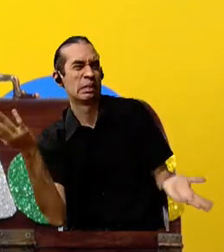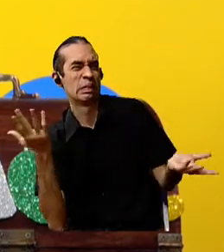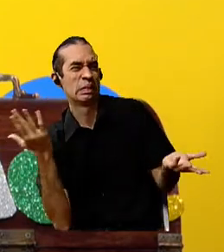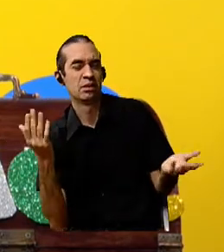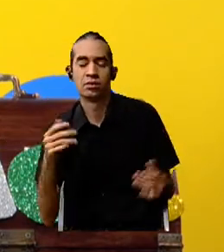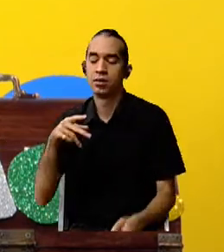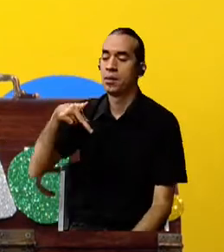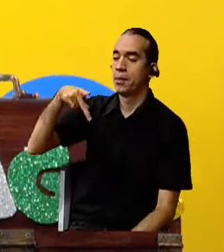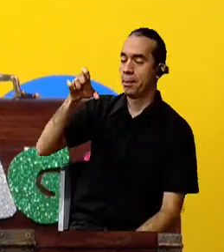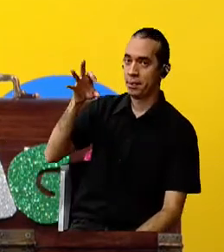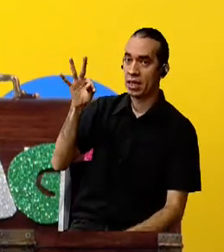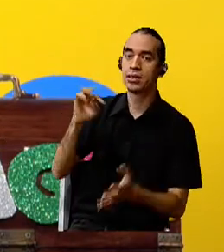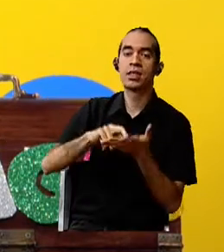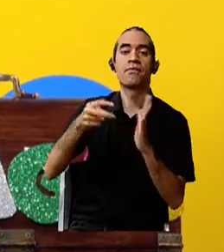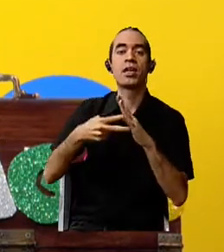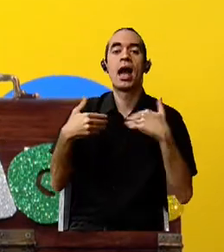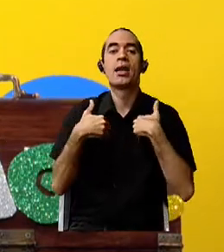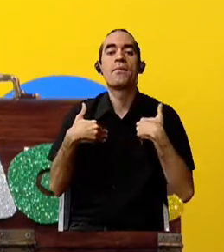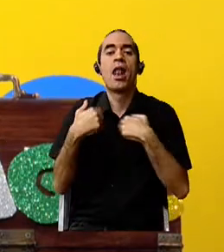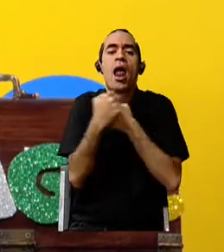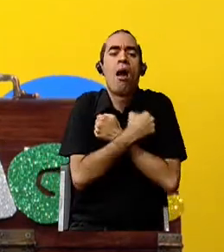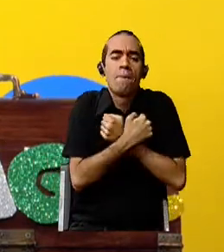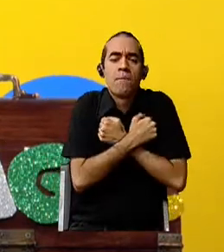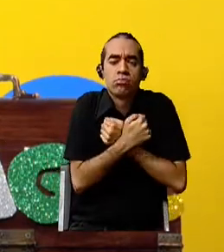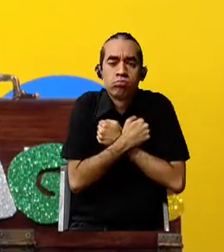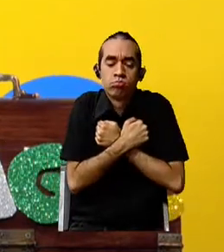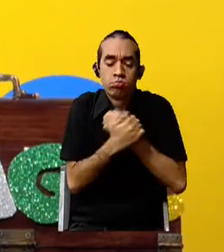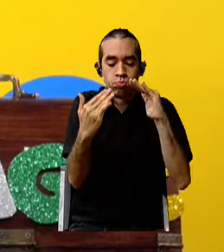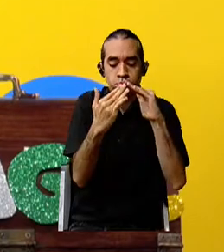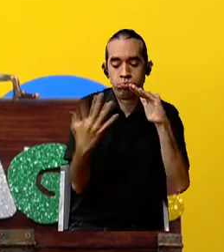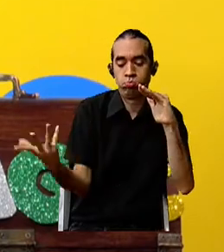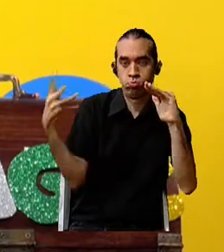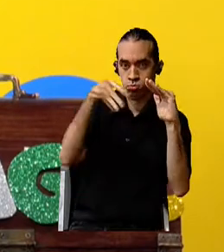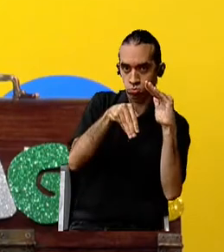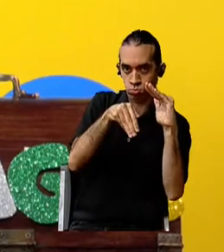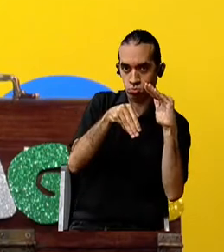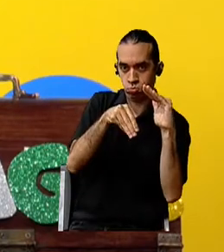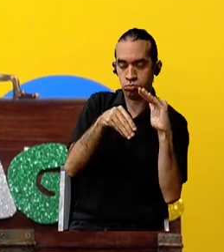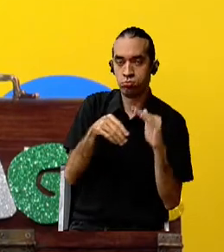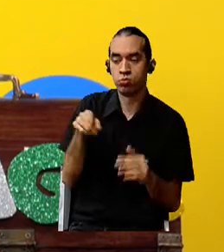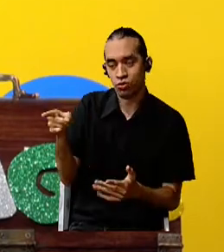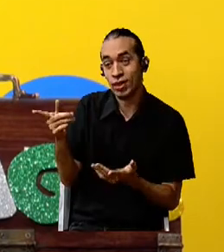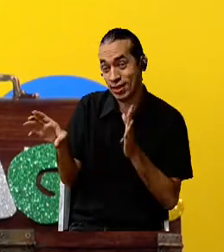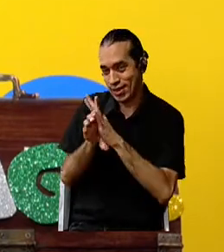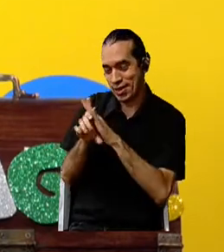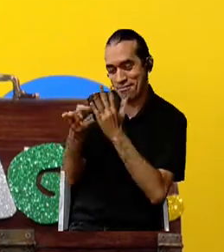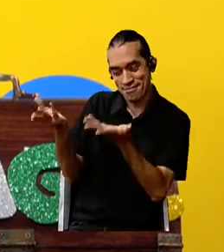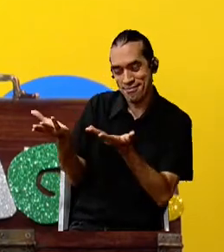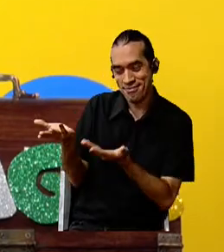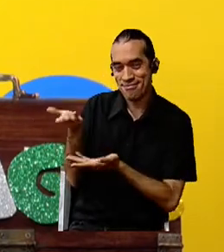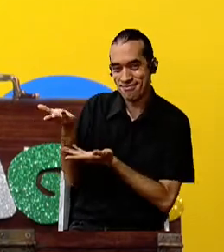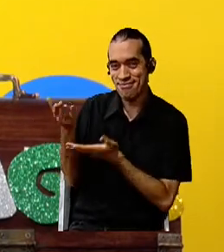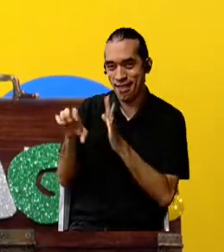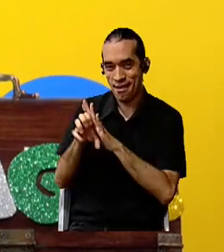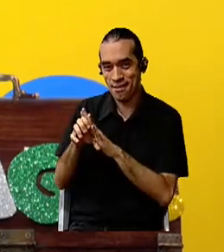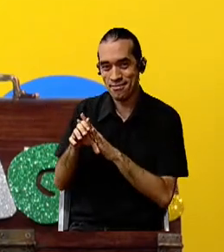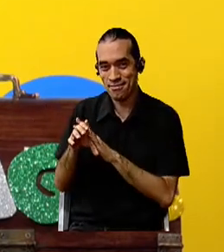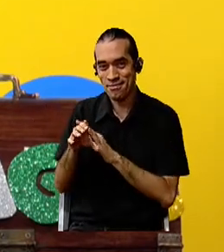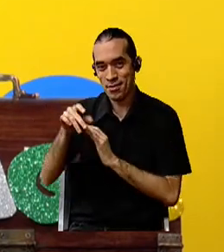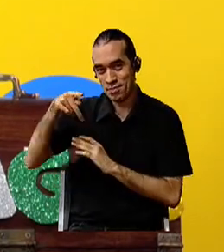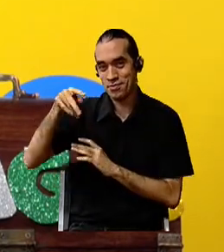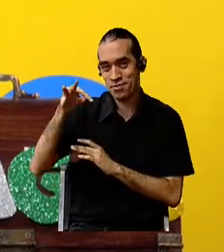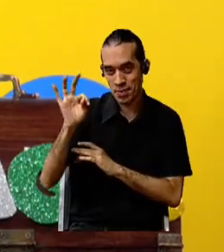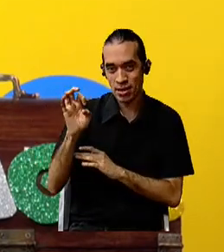pet is an animal that we love and lives with our family. And you are one example of a pet.